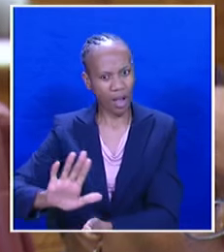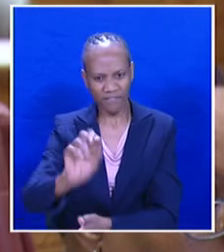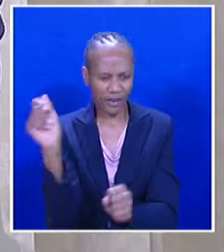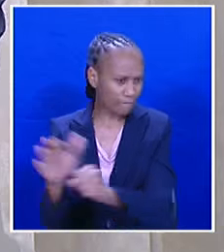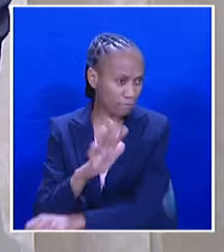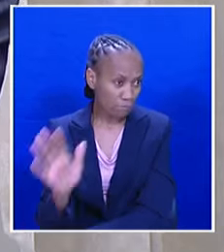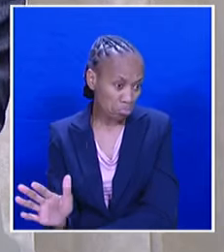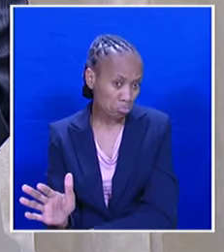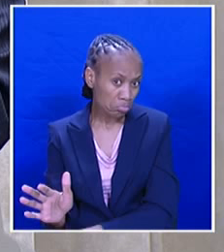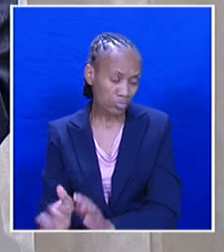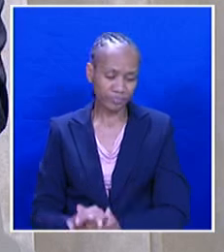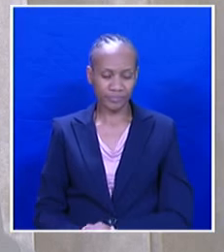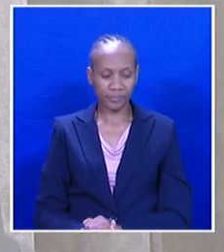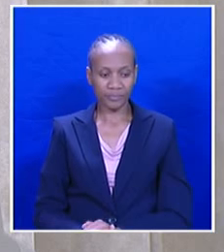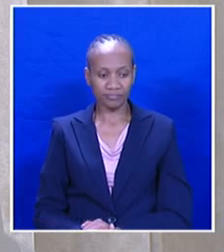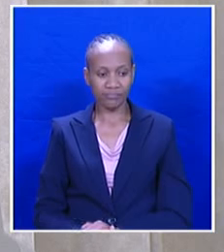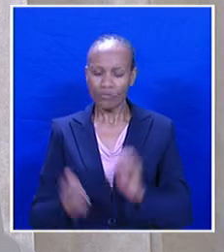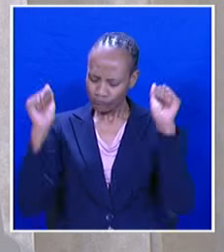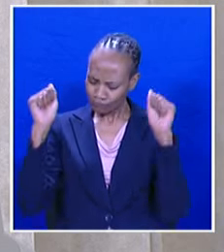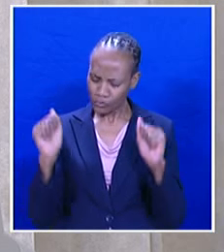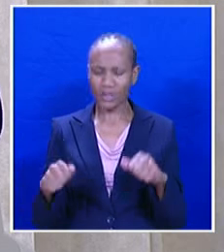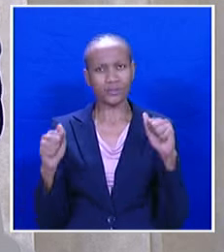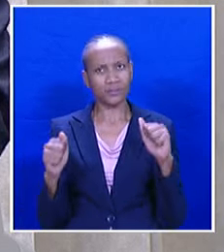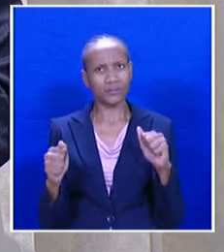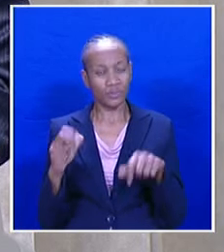Yes, we still need a number of